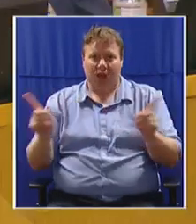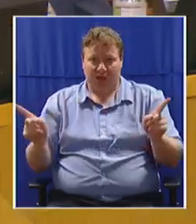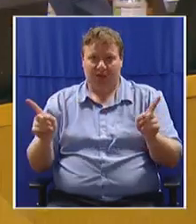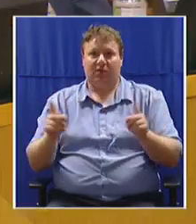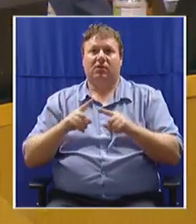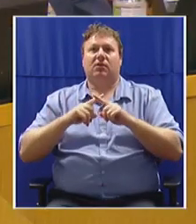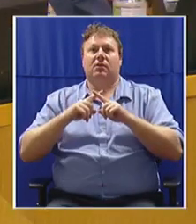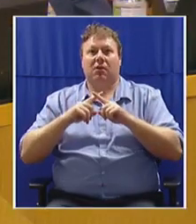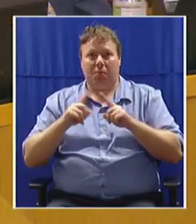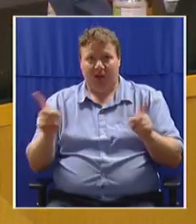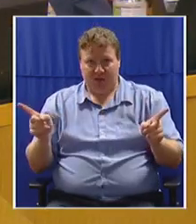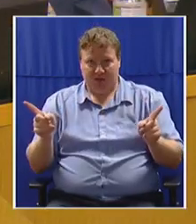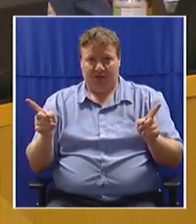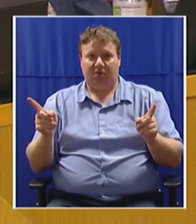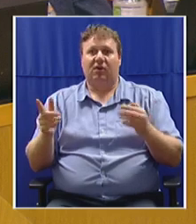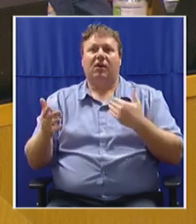any